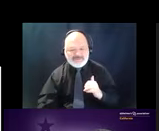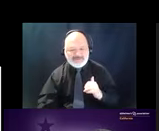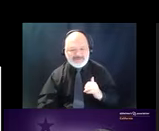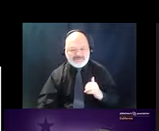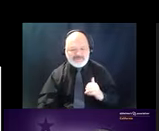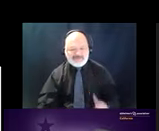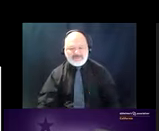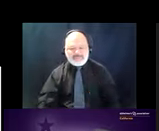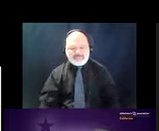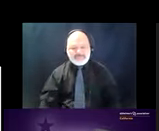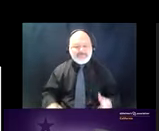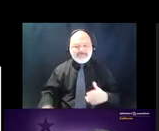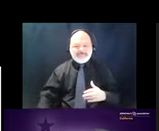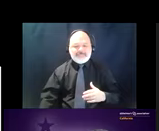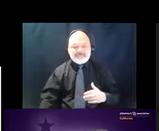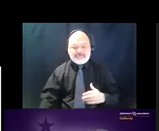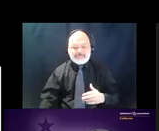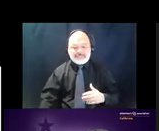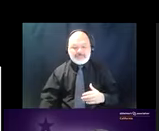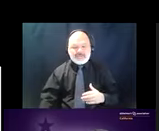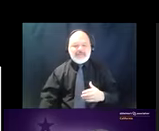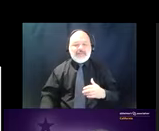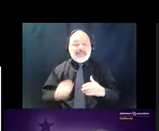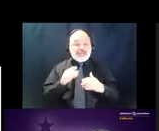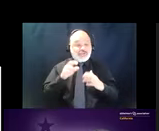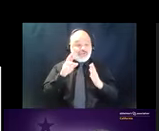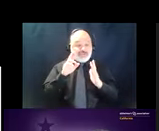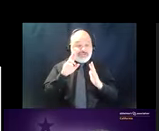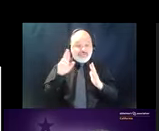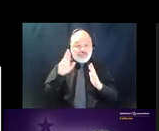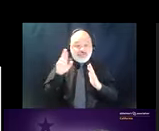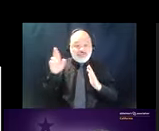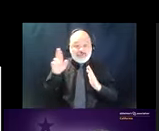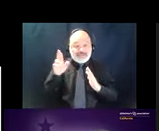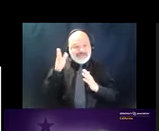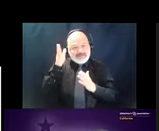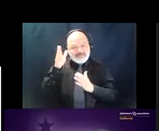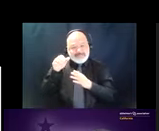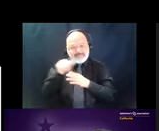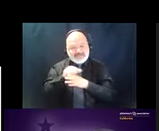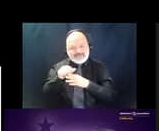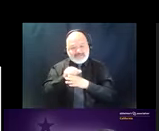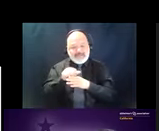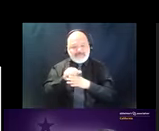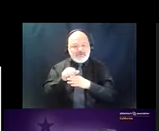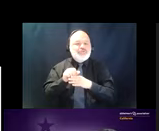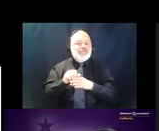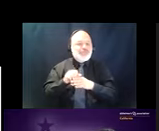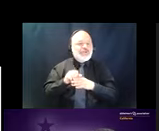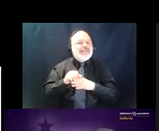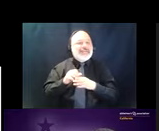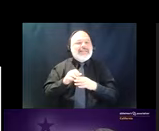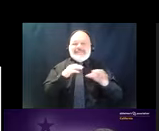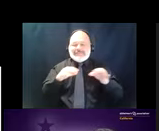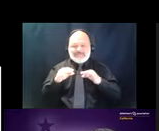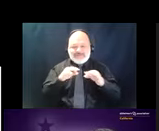that potential of the communities. And to the right is a very practical approach when we work with the Spanish-speaking communities about explaining